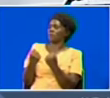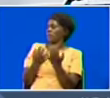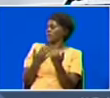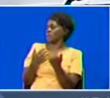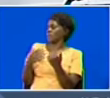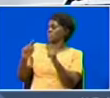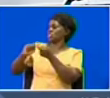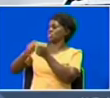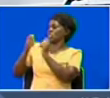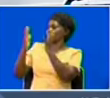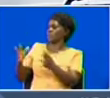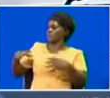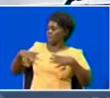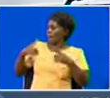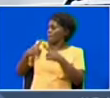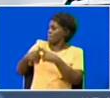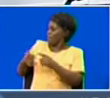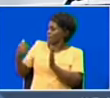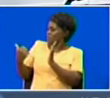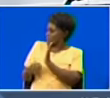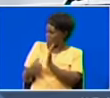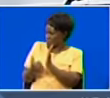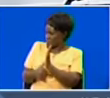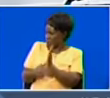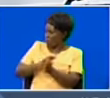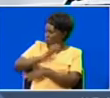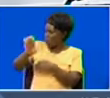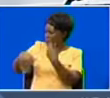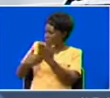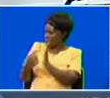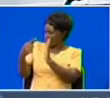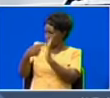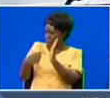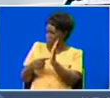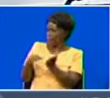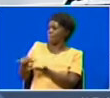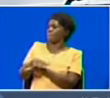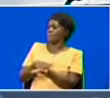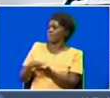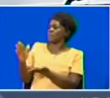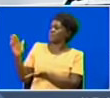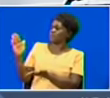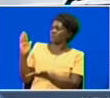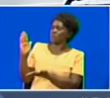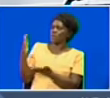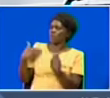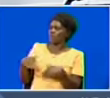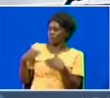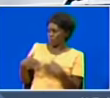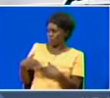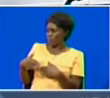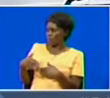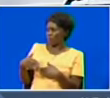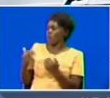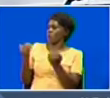great change in Starehe. Yes. But the thing is, all these things, I mean, they seem so basic. When you talk about security, of course, people need to